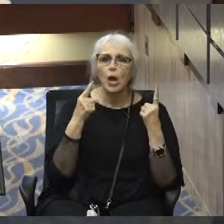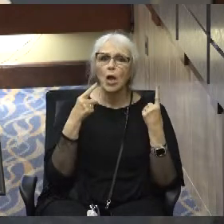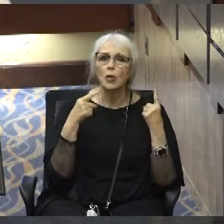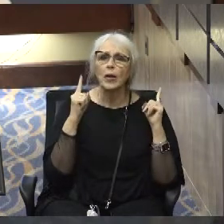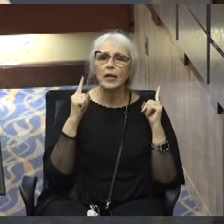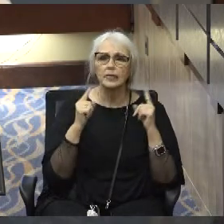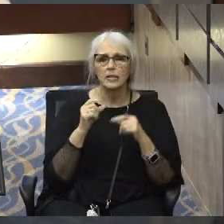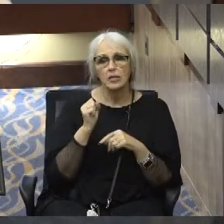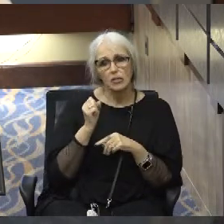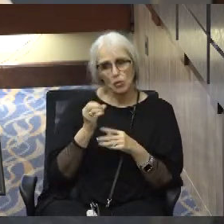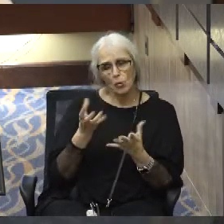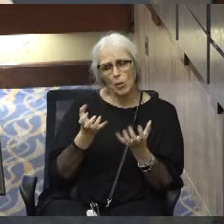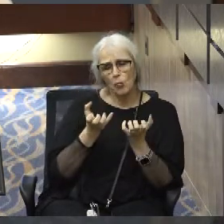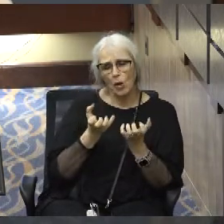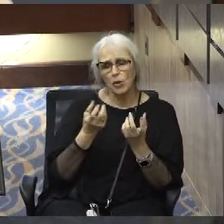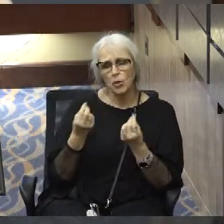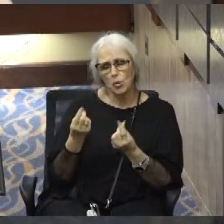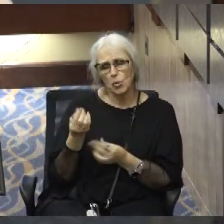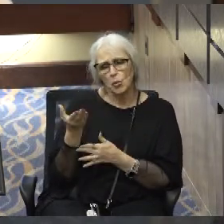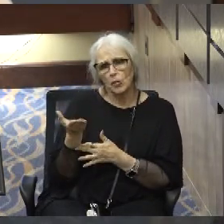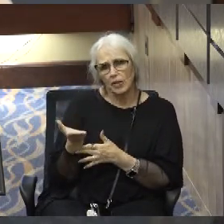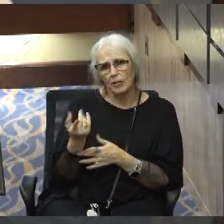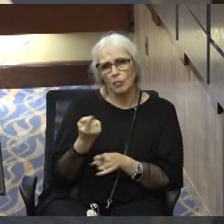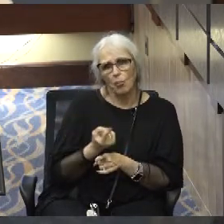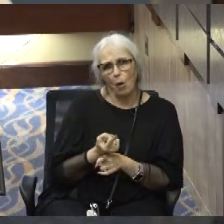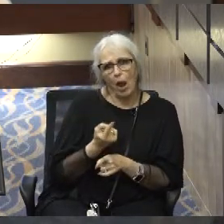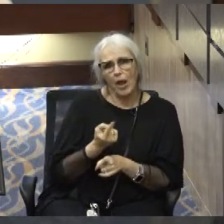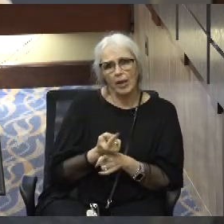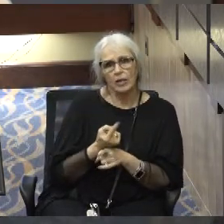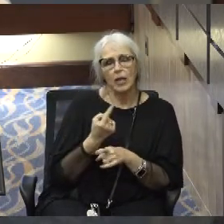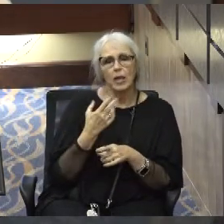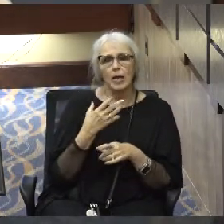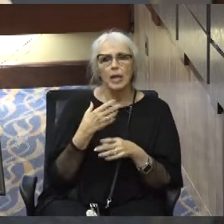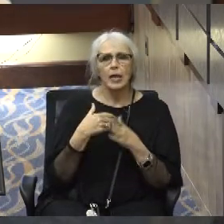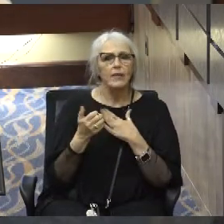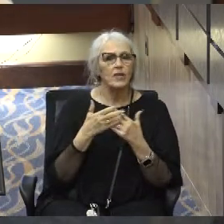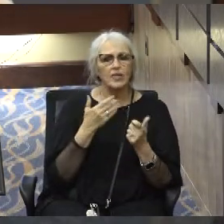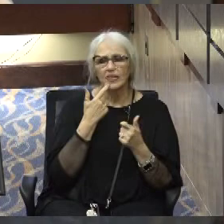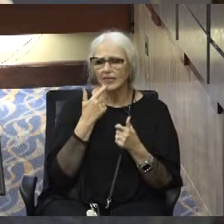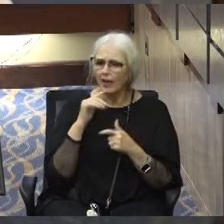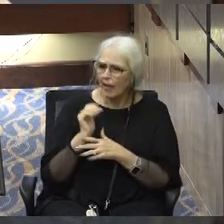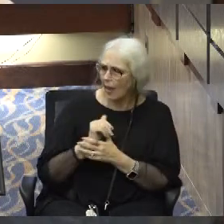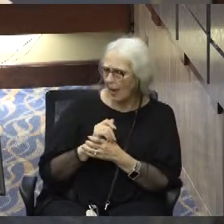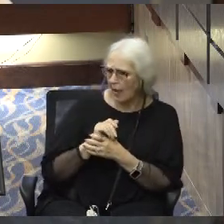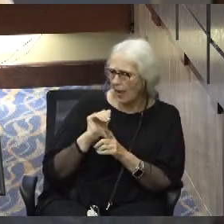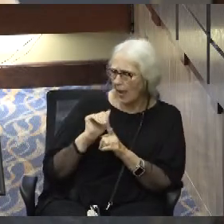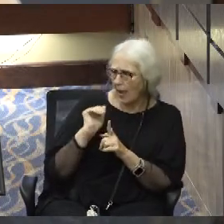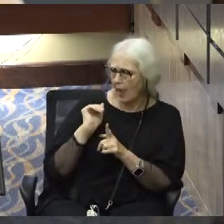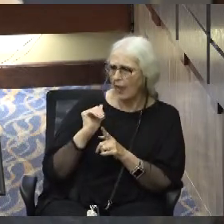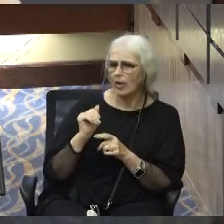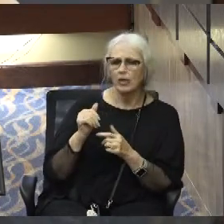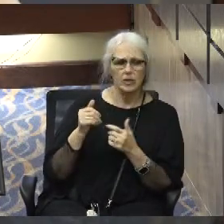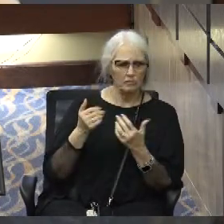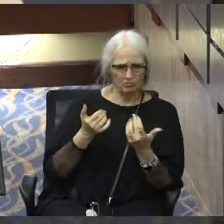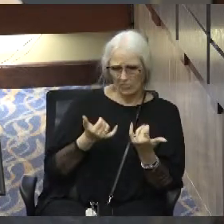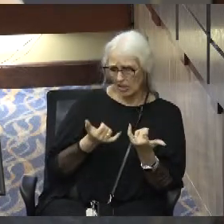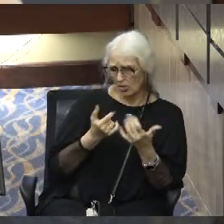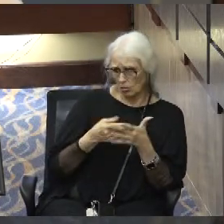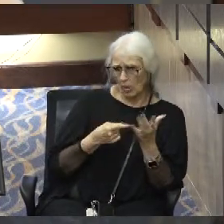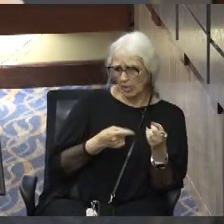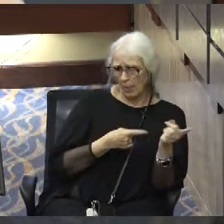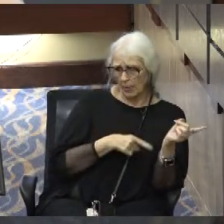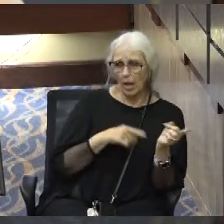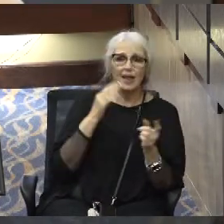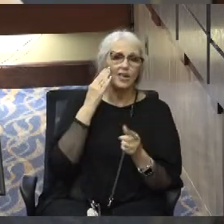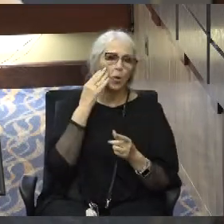we're doing right by them through this process. And even if it's just to say, hey, this is where we are. Yes, I know they can go online